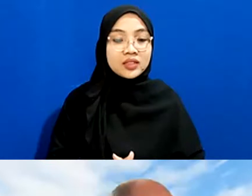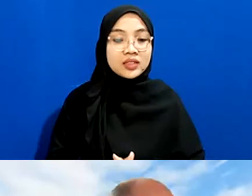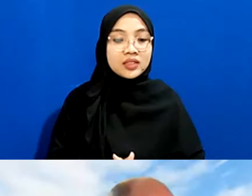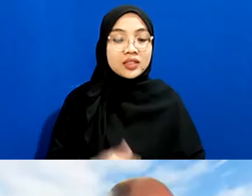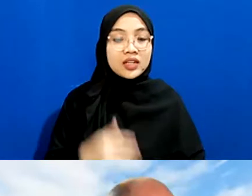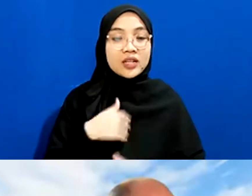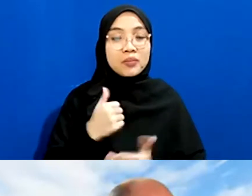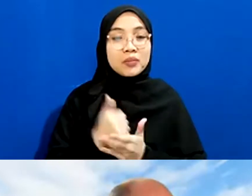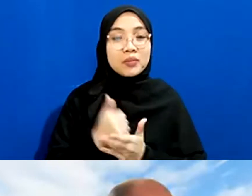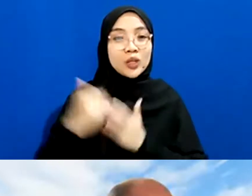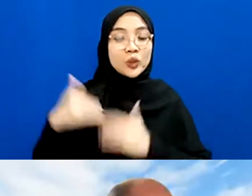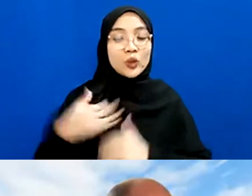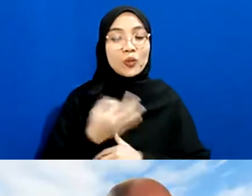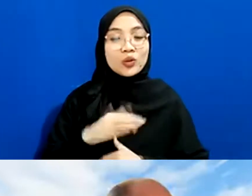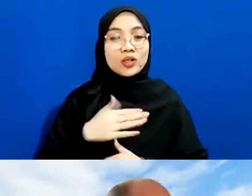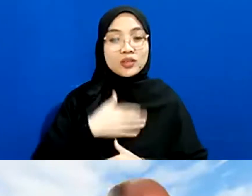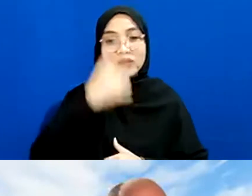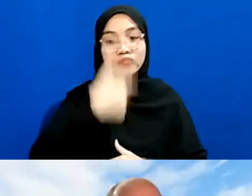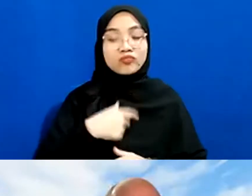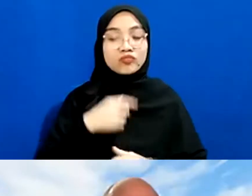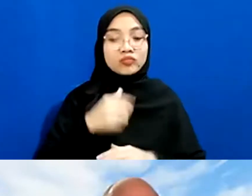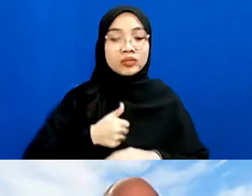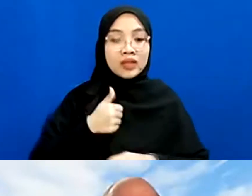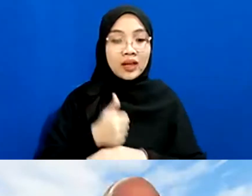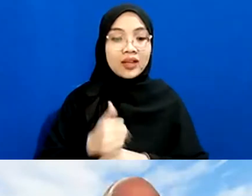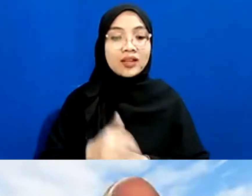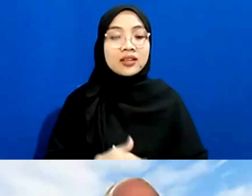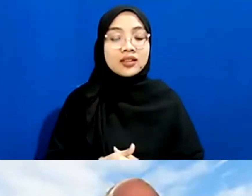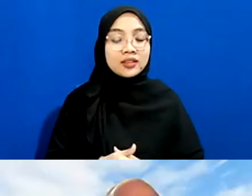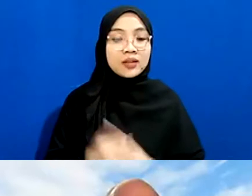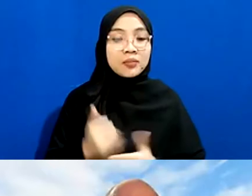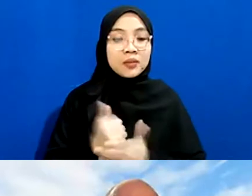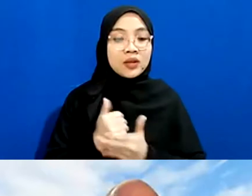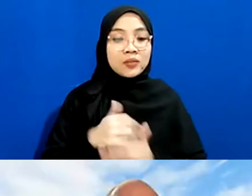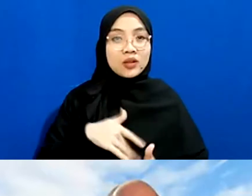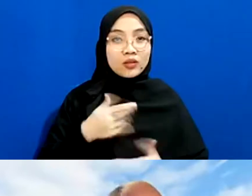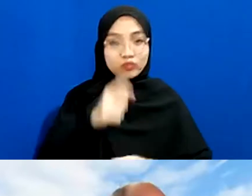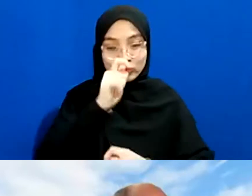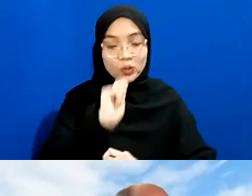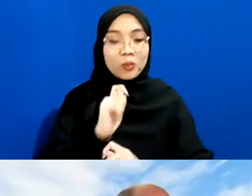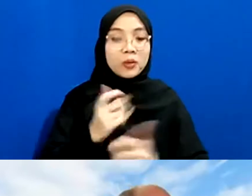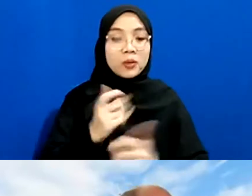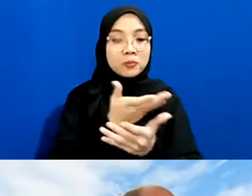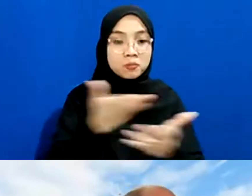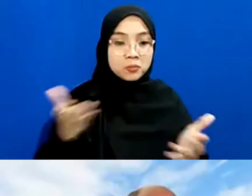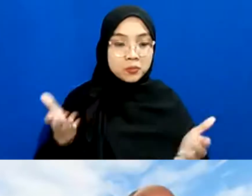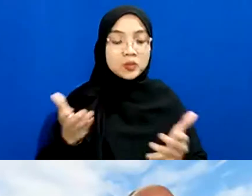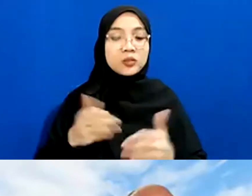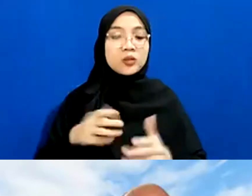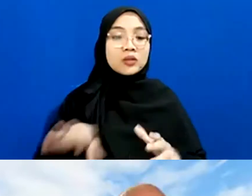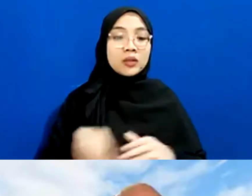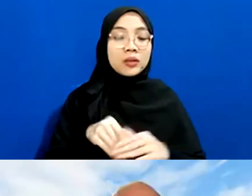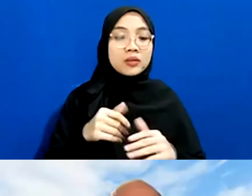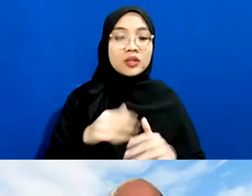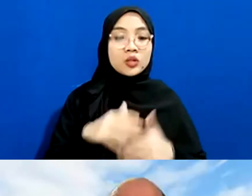for me at this process to welcome you all, and especially to